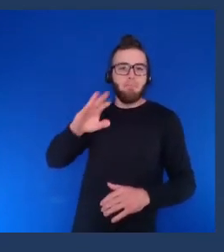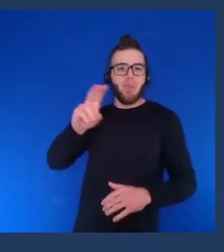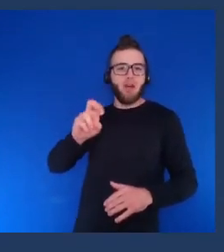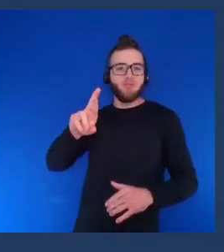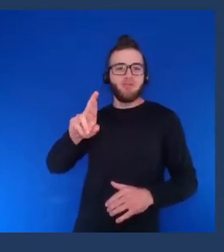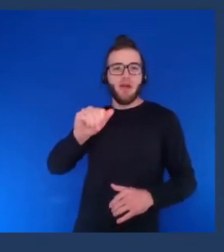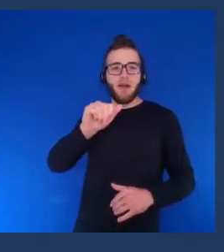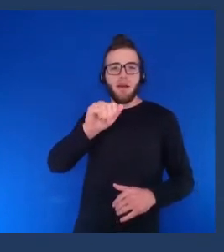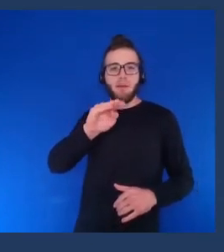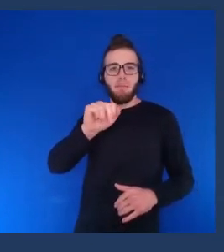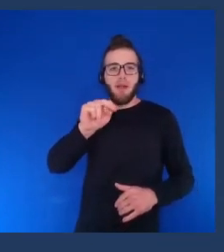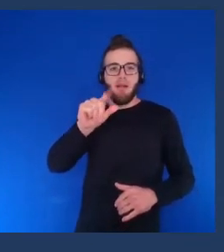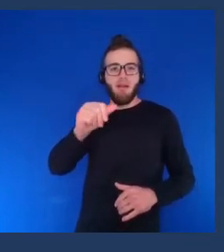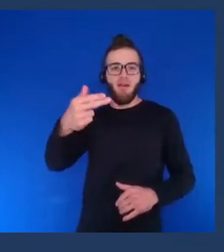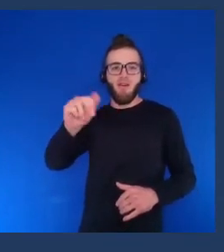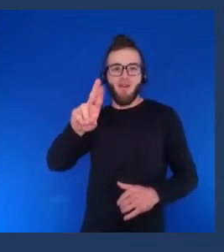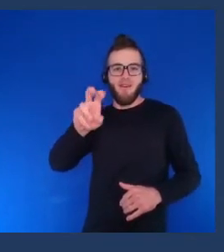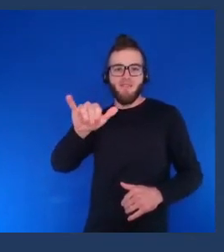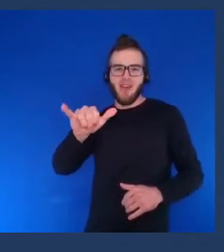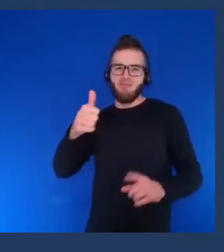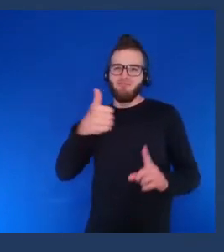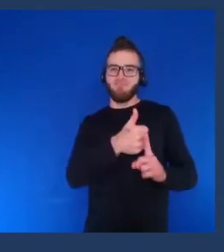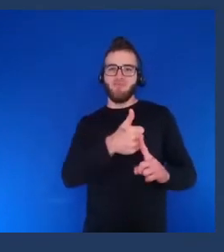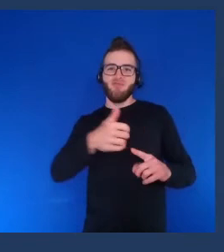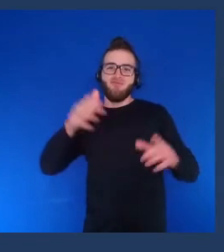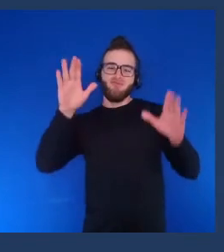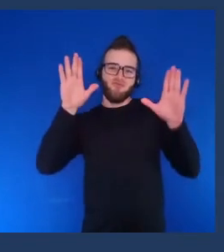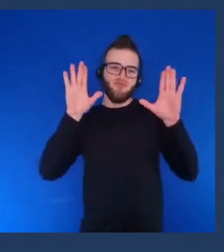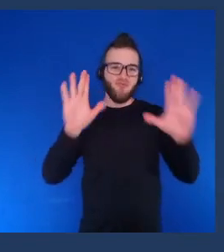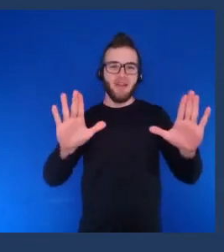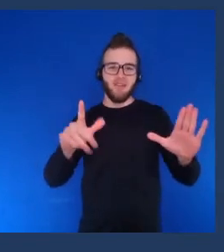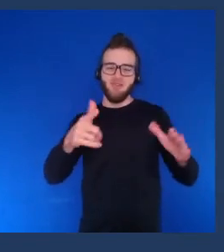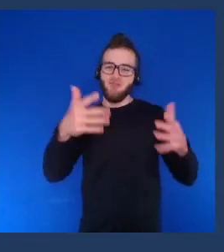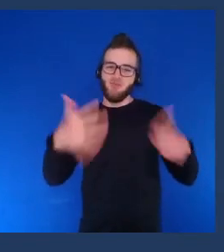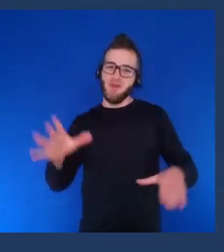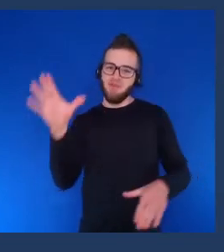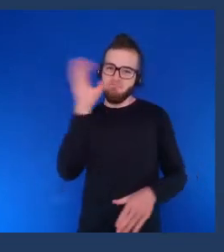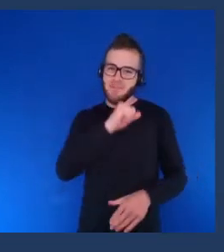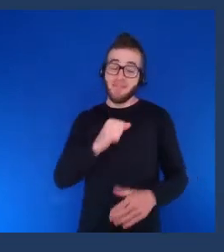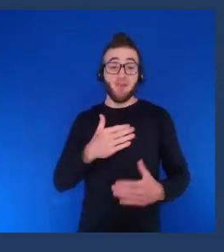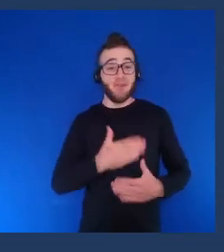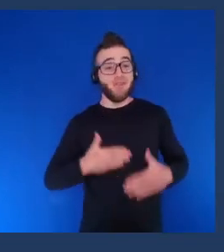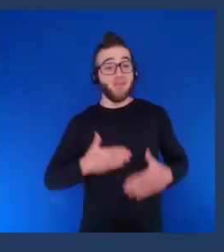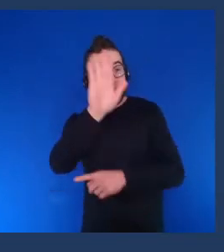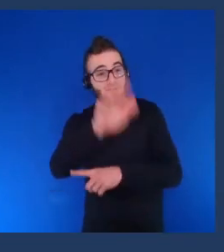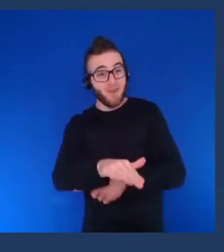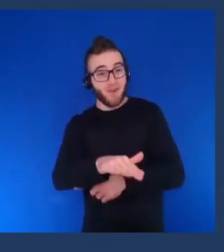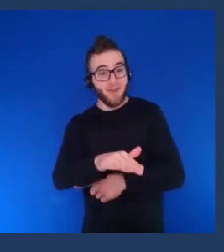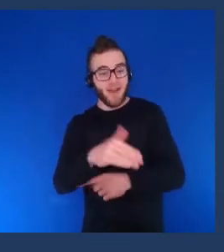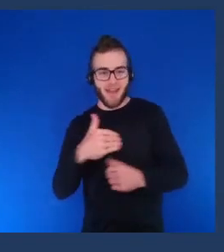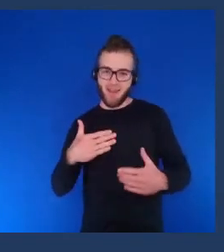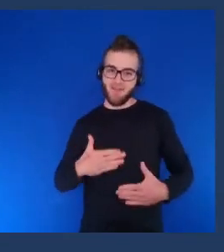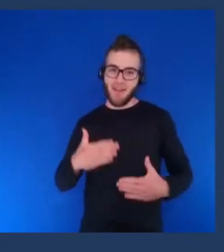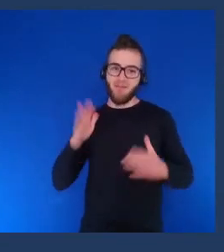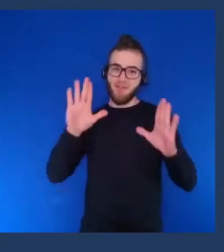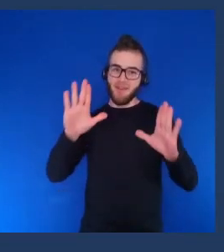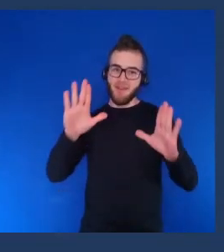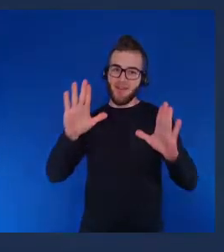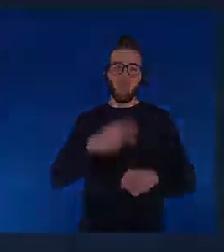want to miss it. So enjoy your afternoon, have a great time, and we will see you soon. Thank you.